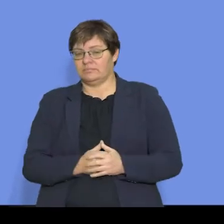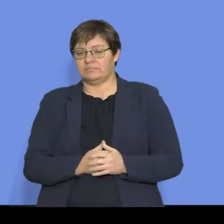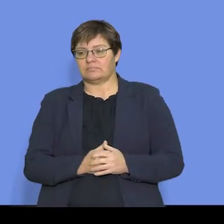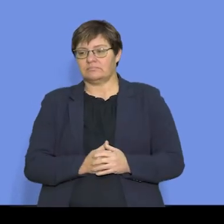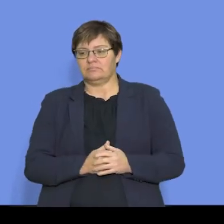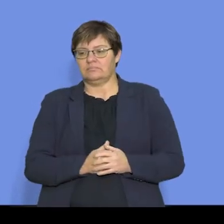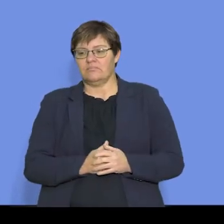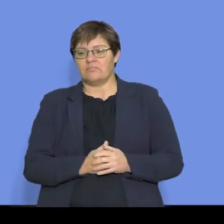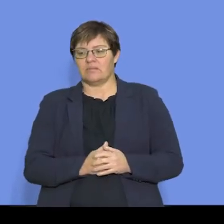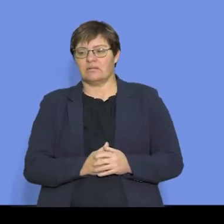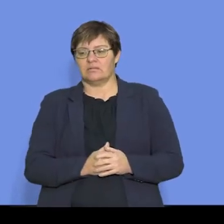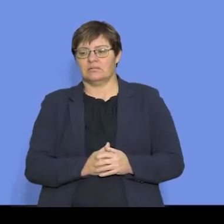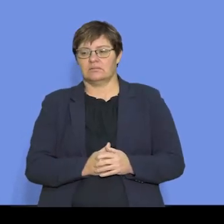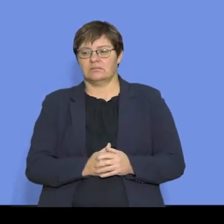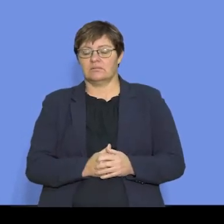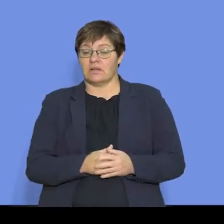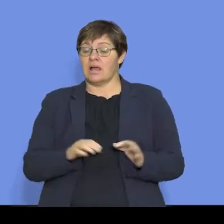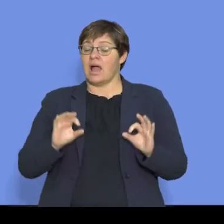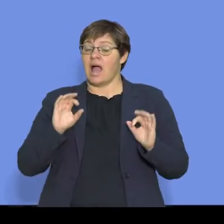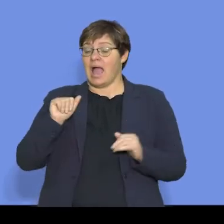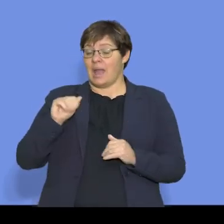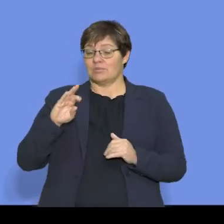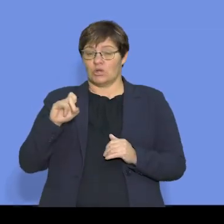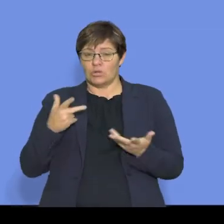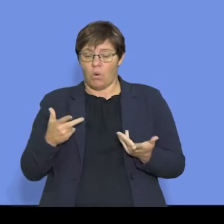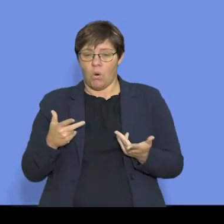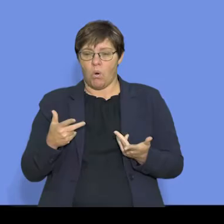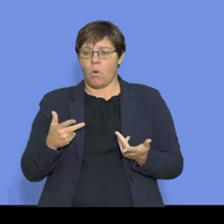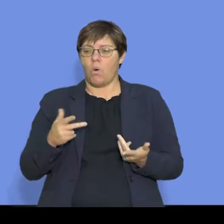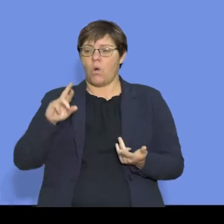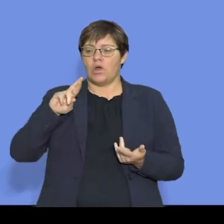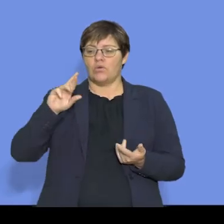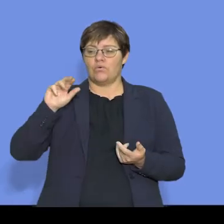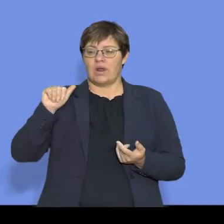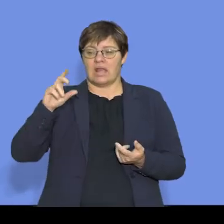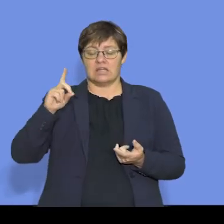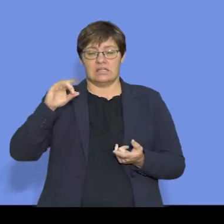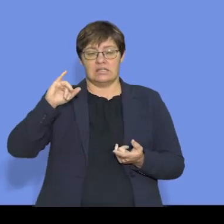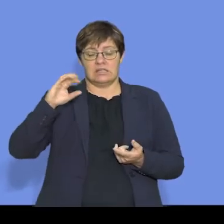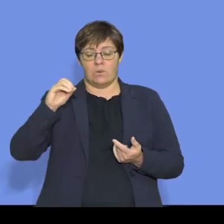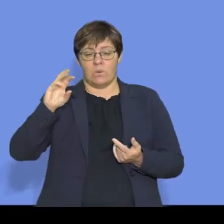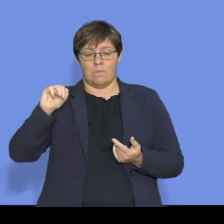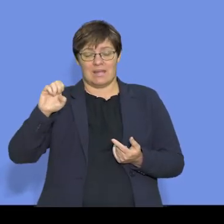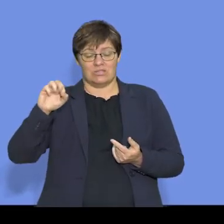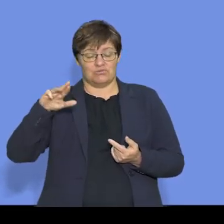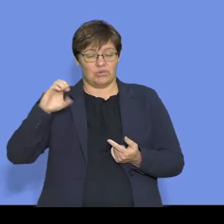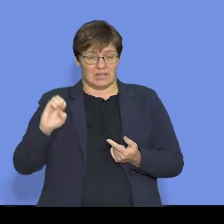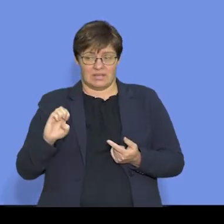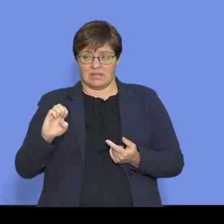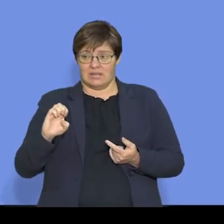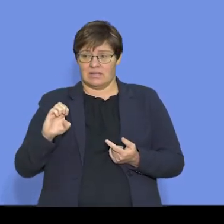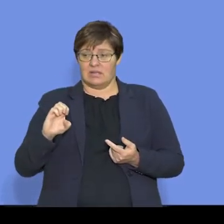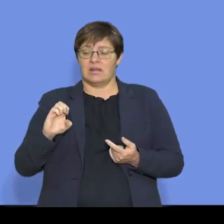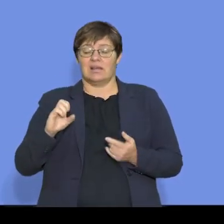accurate, scientifically accurate, is absolute or radiometric dating, and here scientists